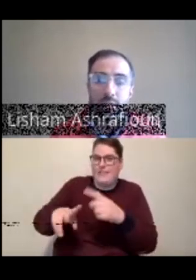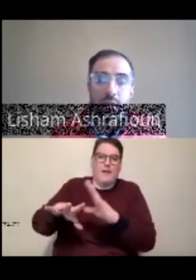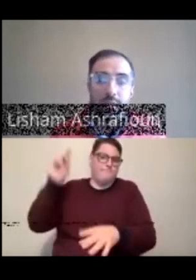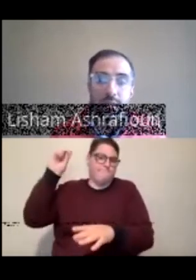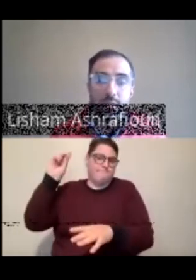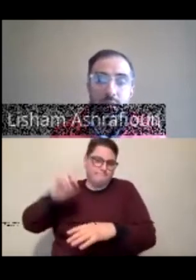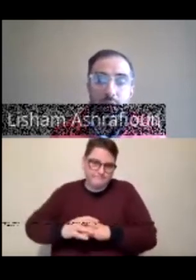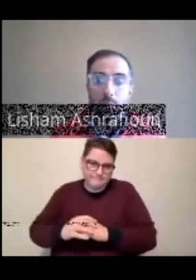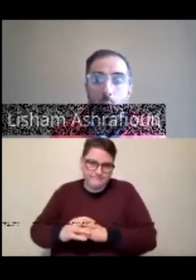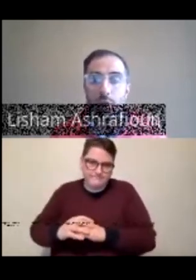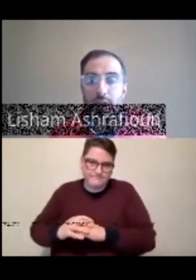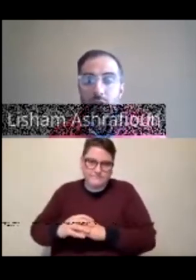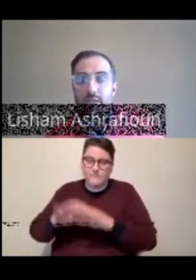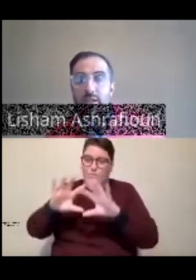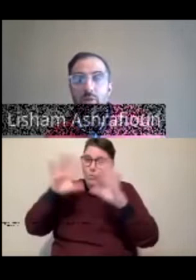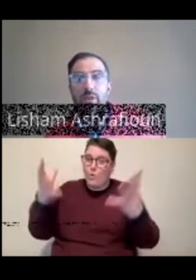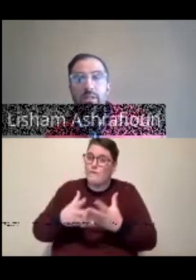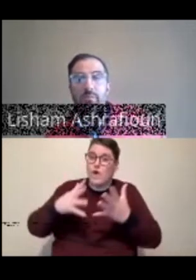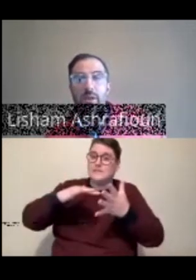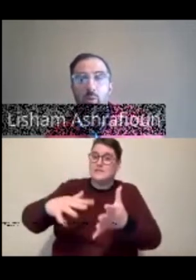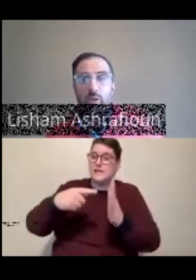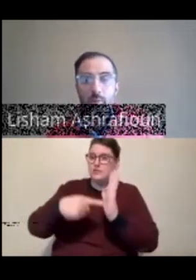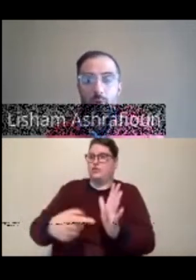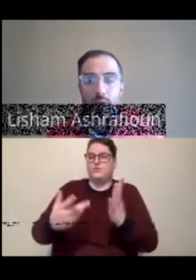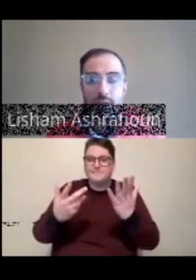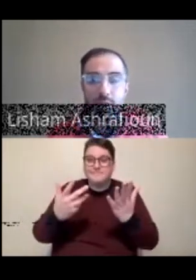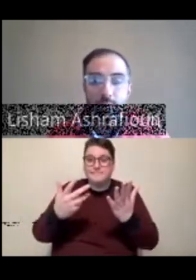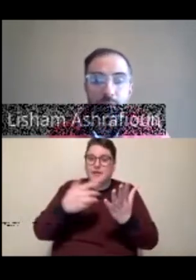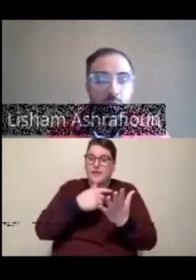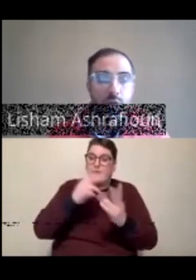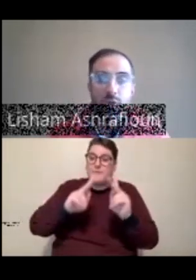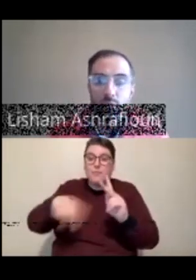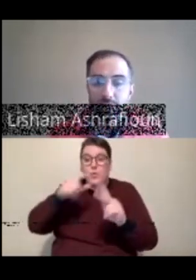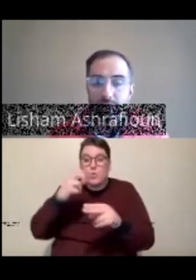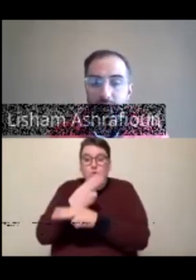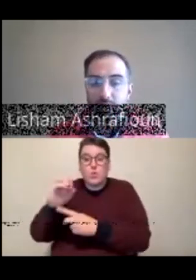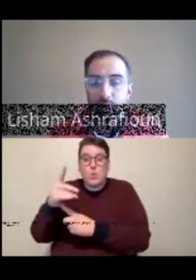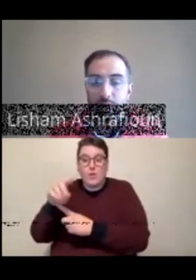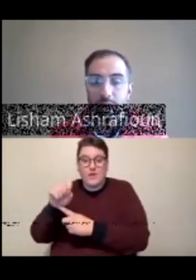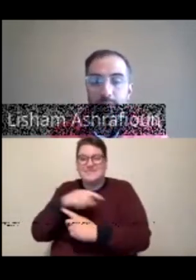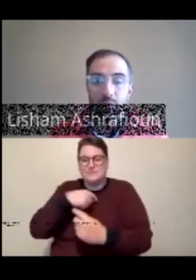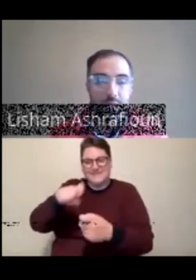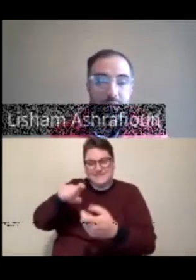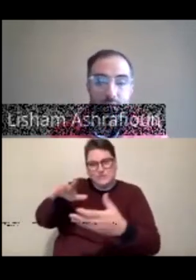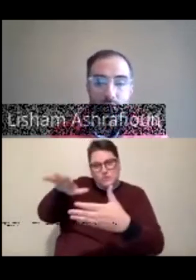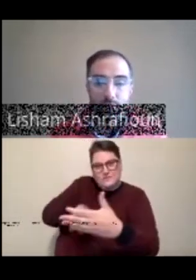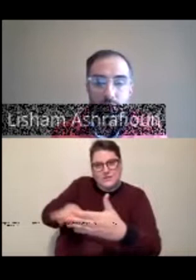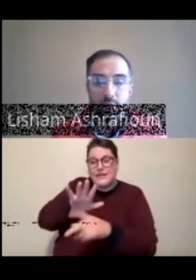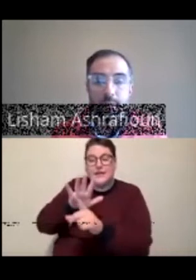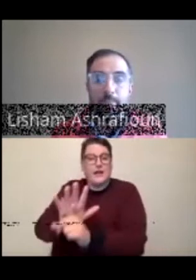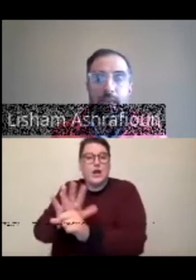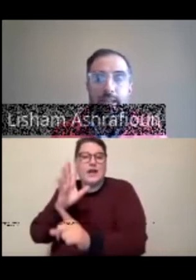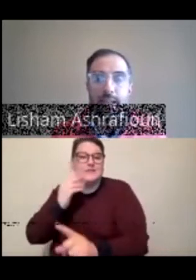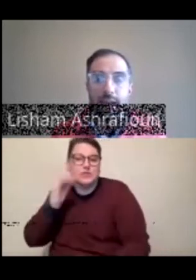these studies support that addressing loneliness in people with opioids can reduce risk factors for relapse or continued